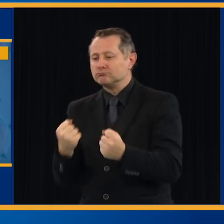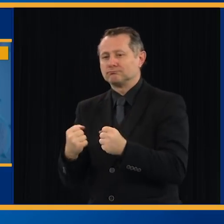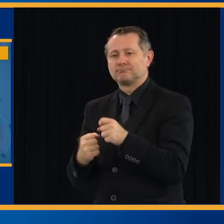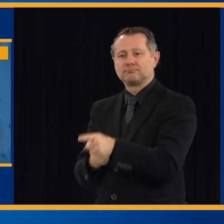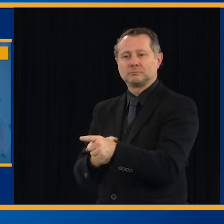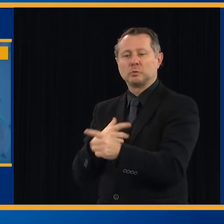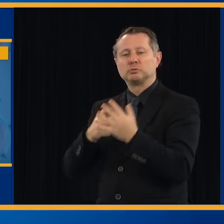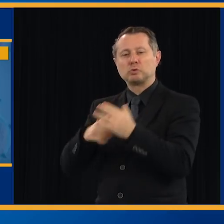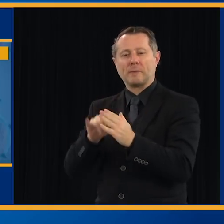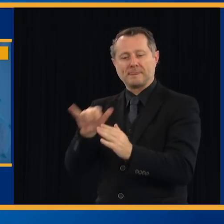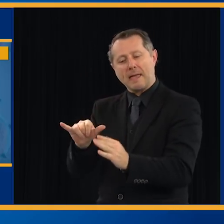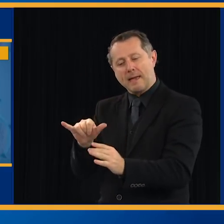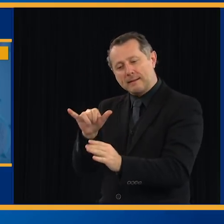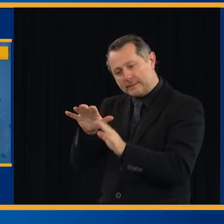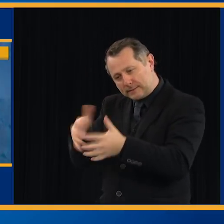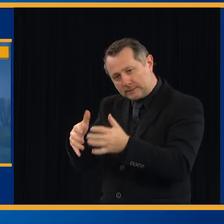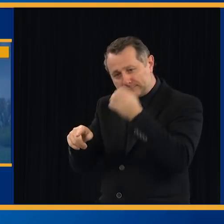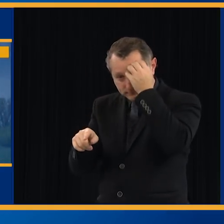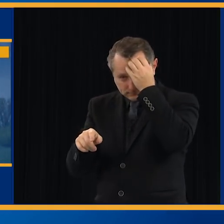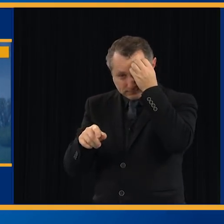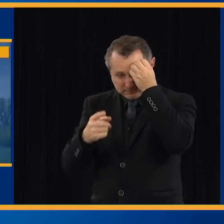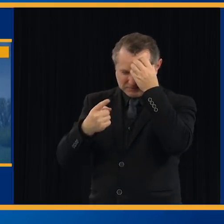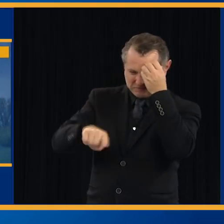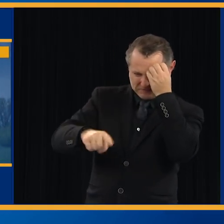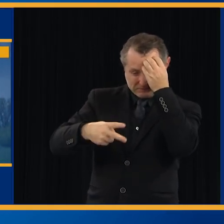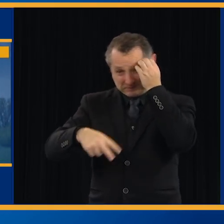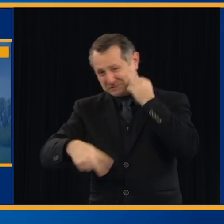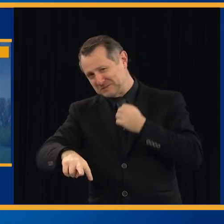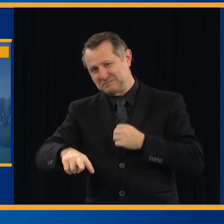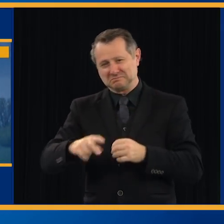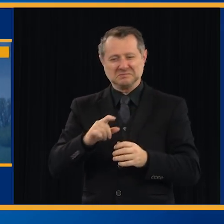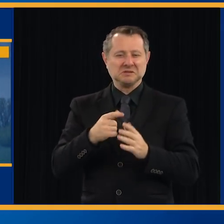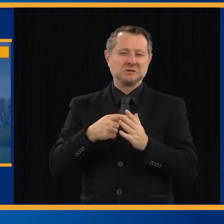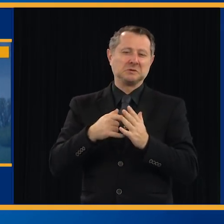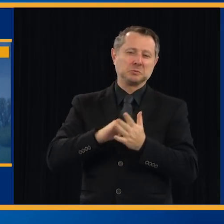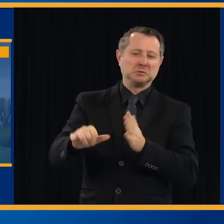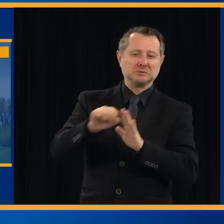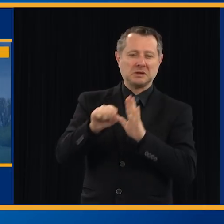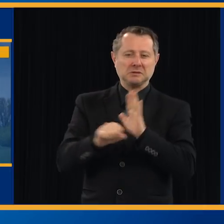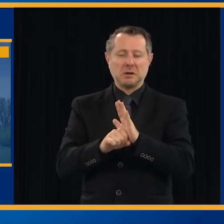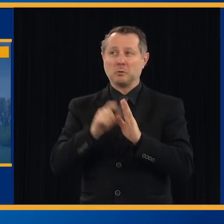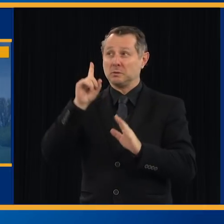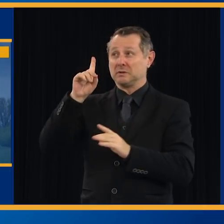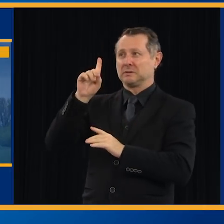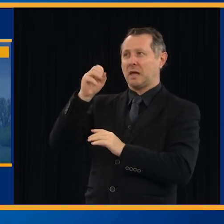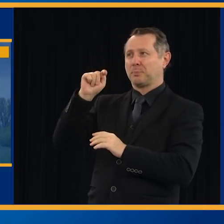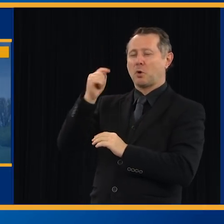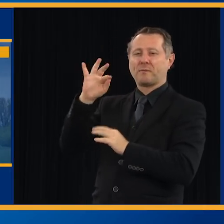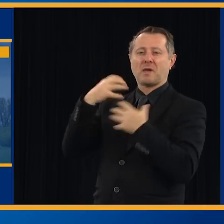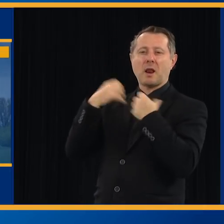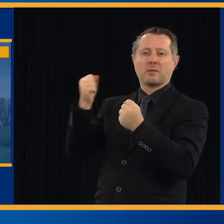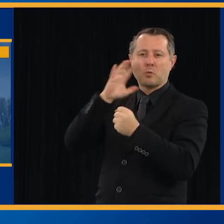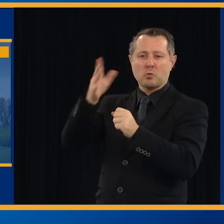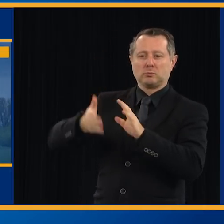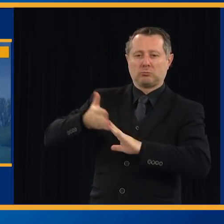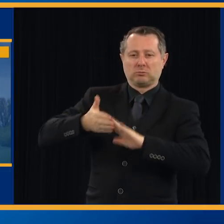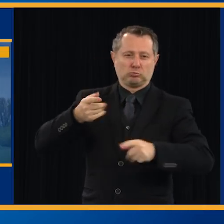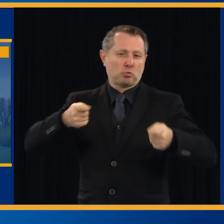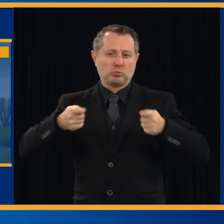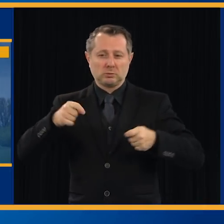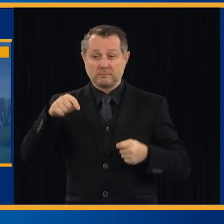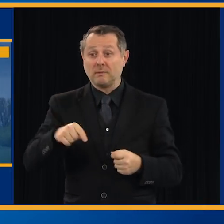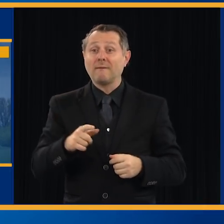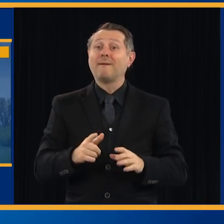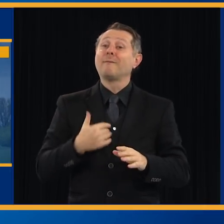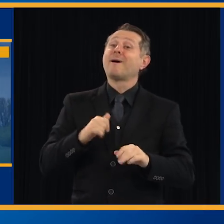over the next week, in the New York State Department of Health will be running that. There's also another set of tests which are